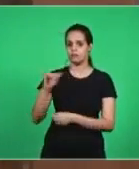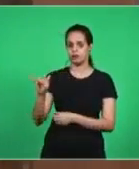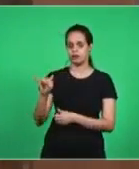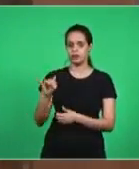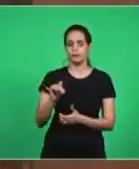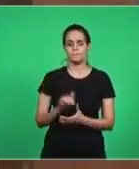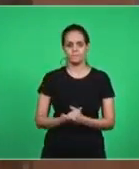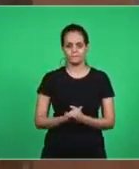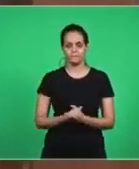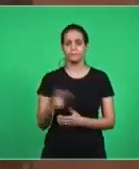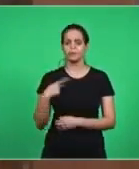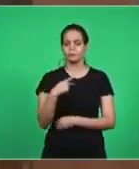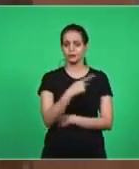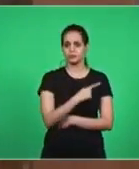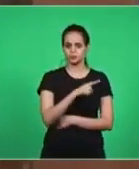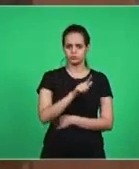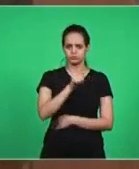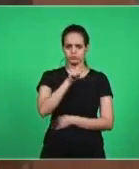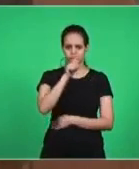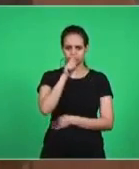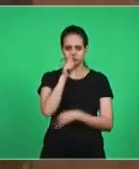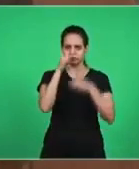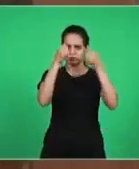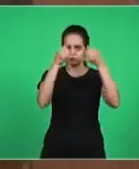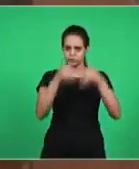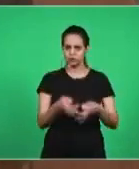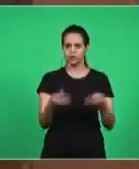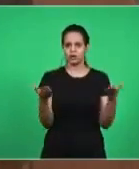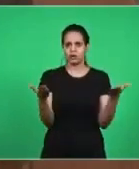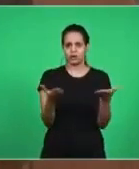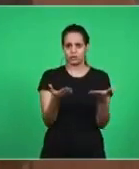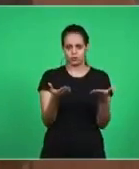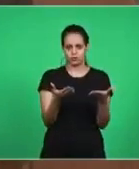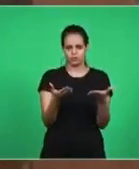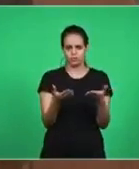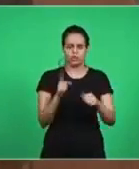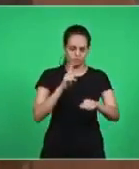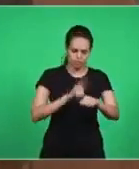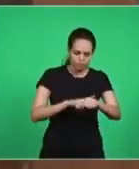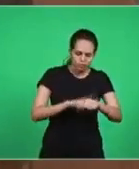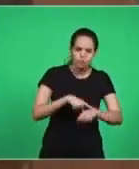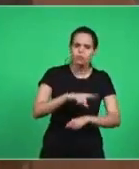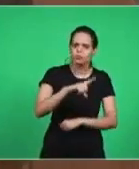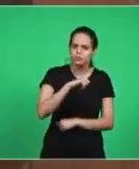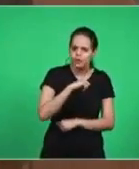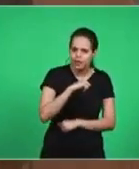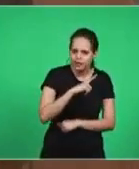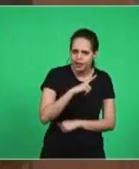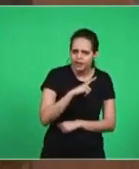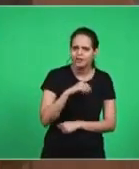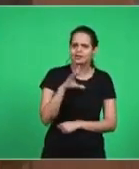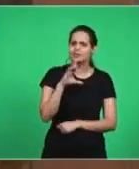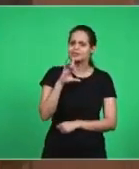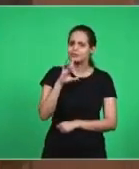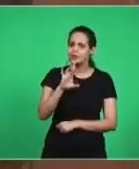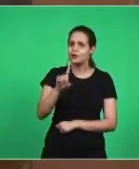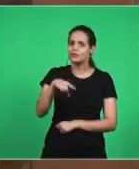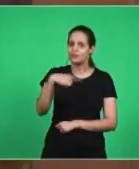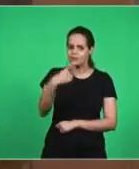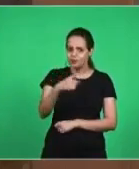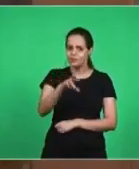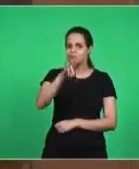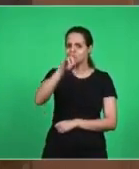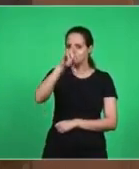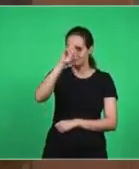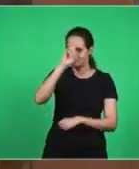the list of questions that the pastor Jesus is going to say is on this topic. Our time is not extinguished, because it will